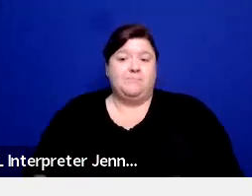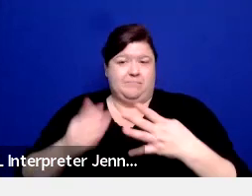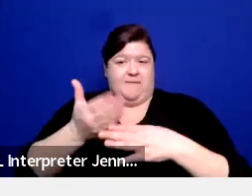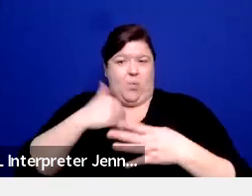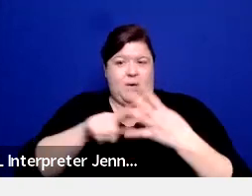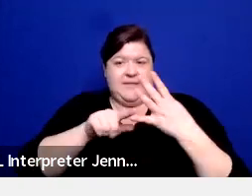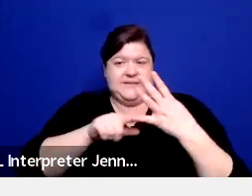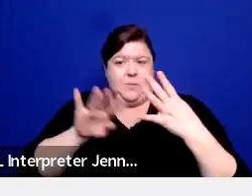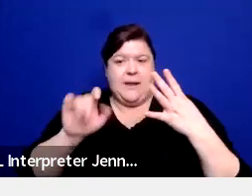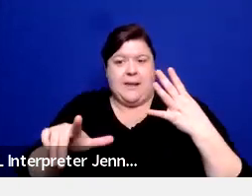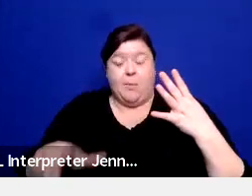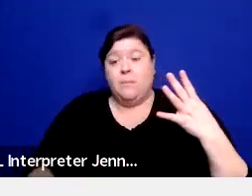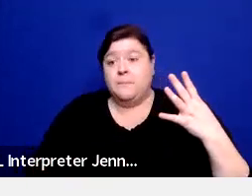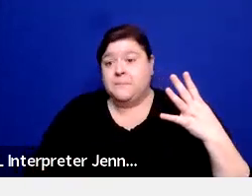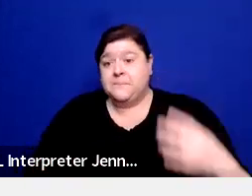April.